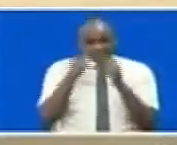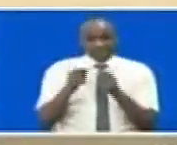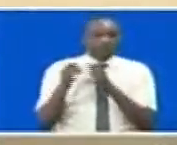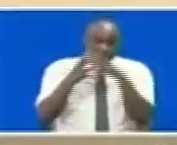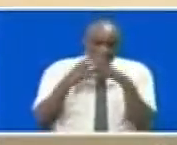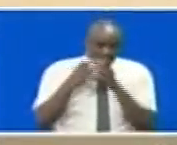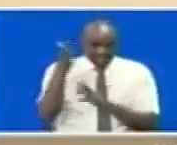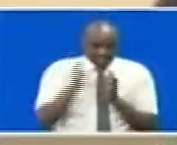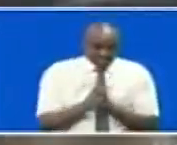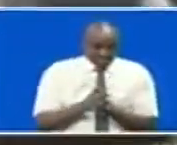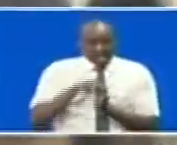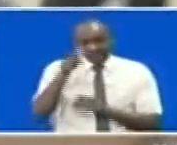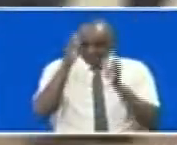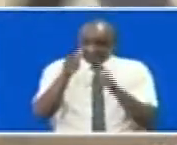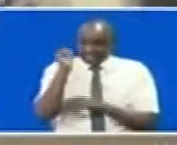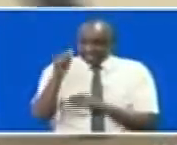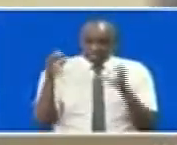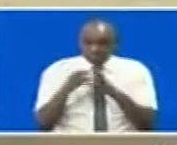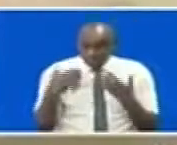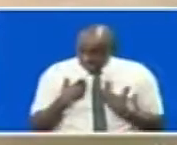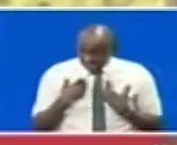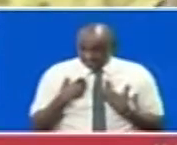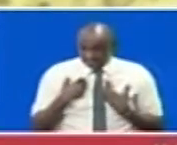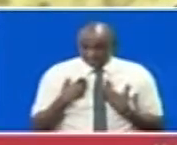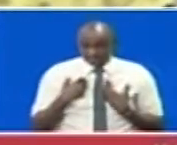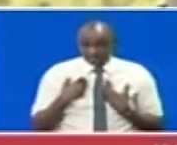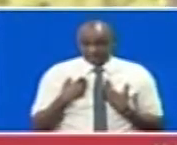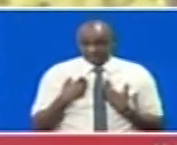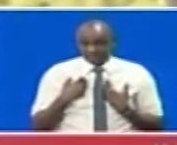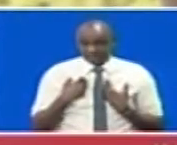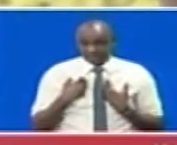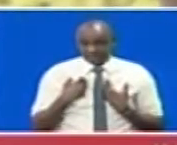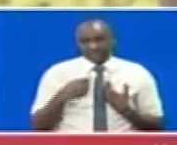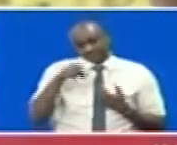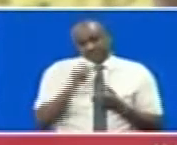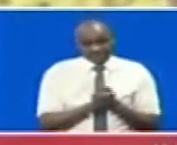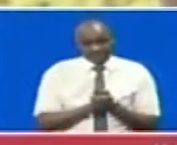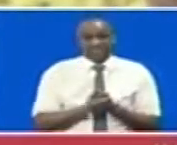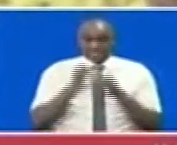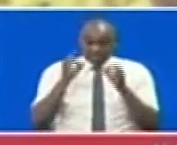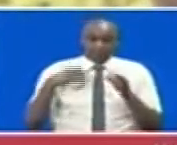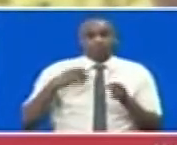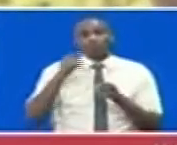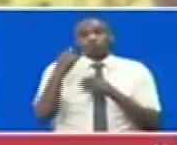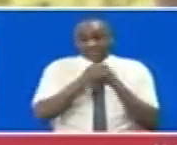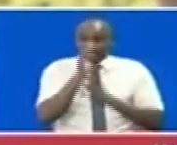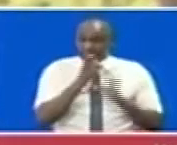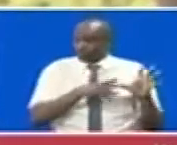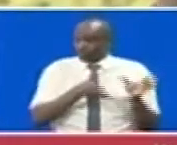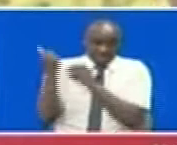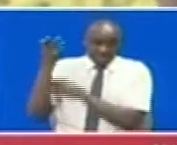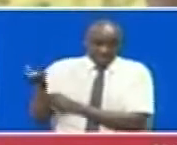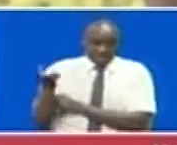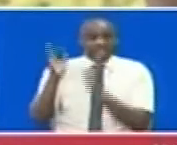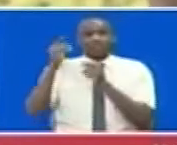USA. Another Kenyan lineup, one might argue. I think they are like thieves. Huh? If you run away from your country, how